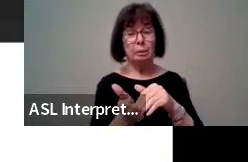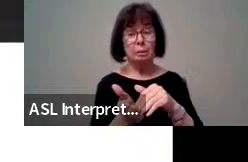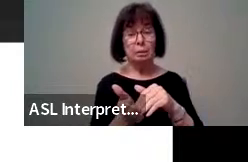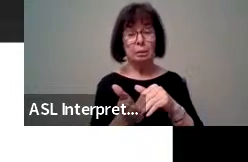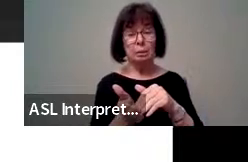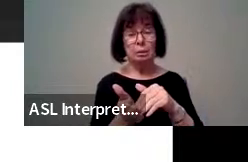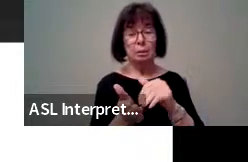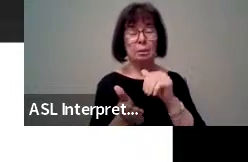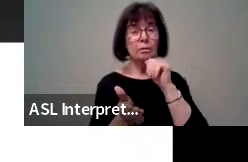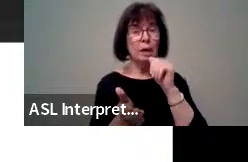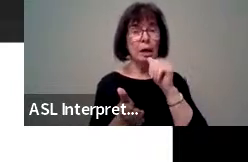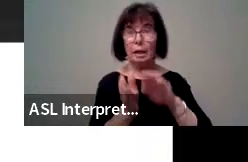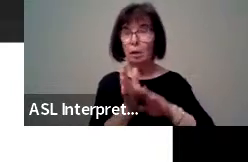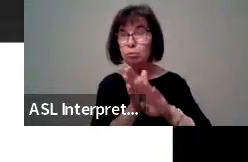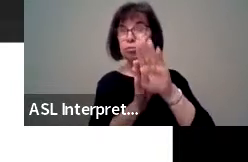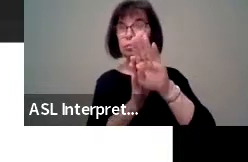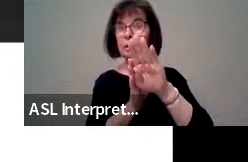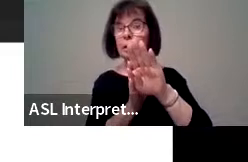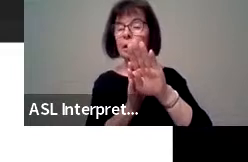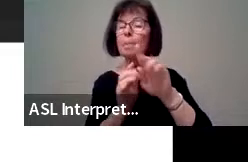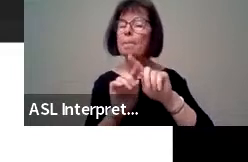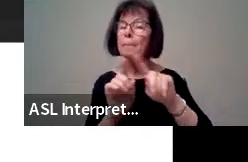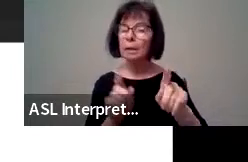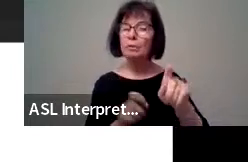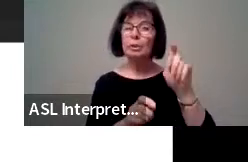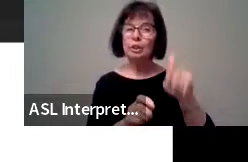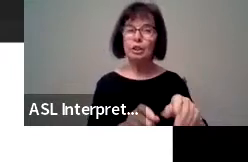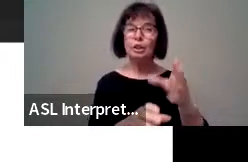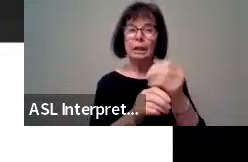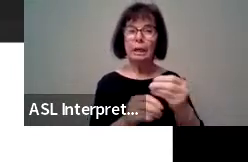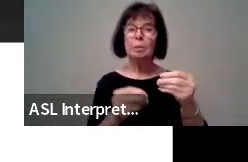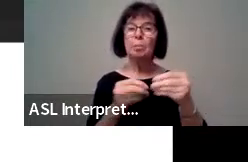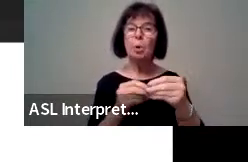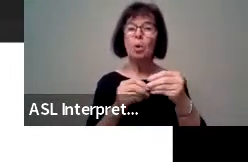evidence of a full-on wave, but we should get more wastewater data.